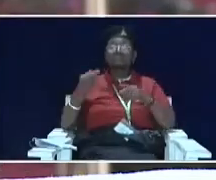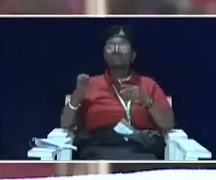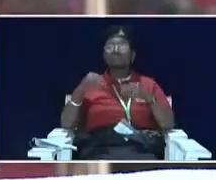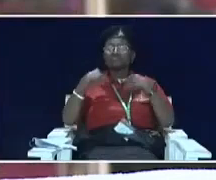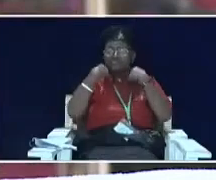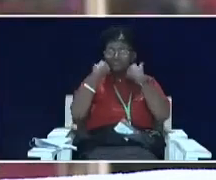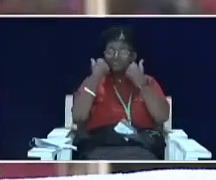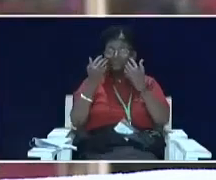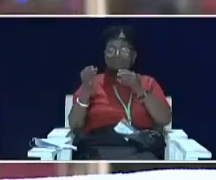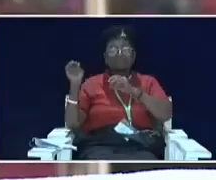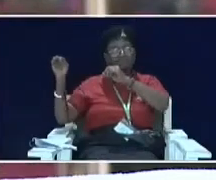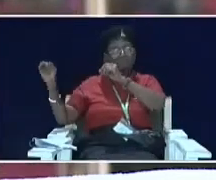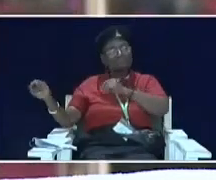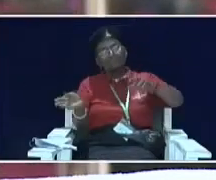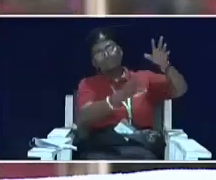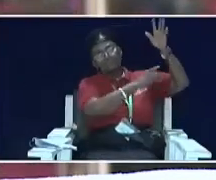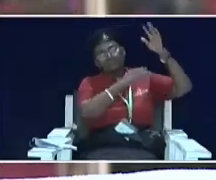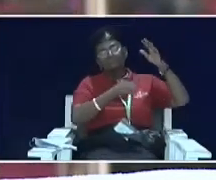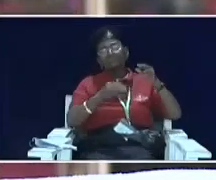she threw it off.